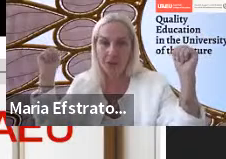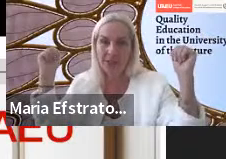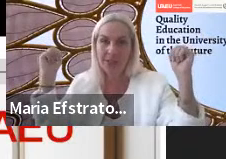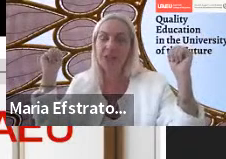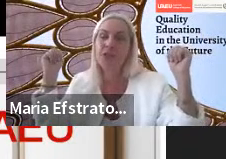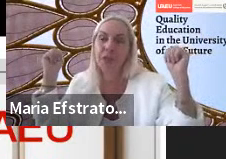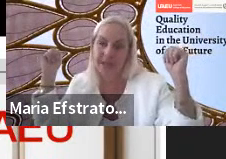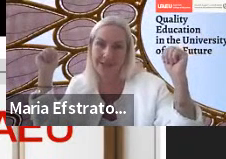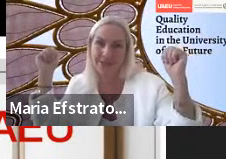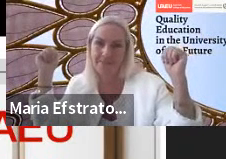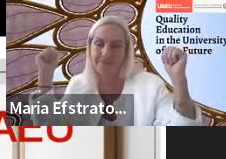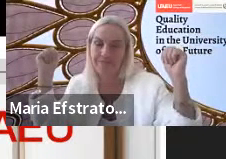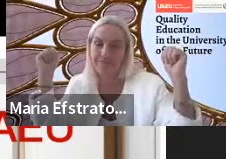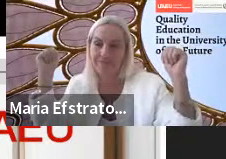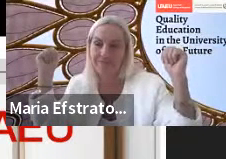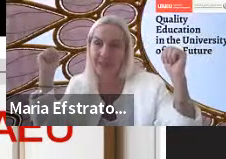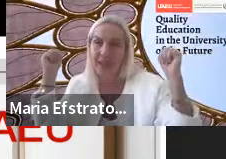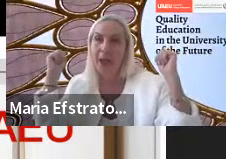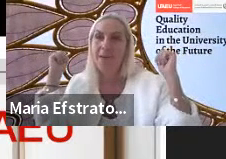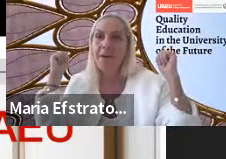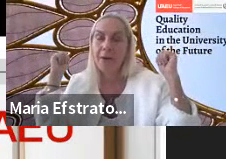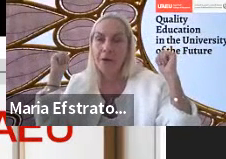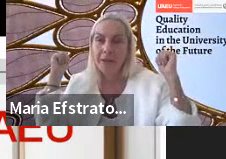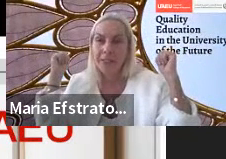issue was stress,